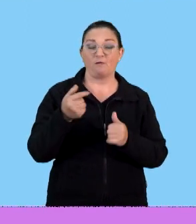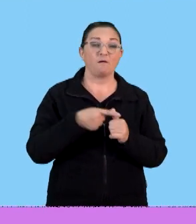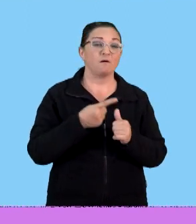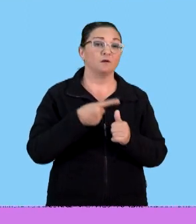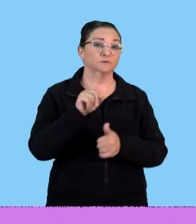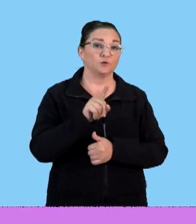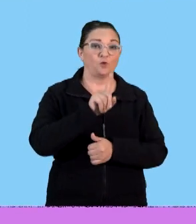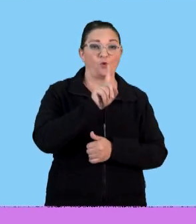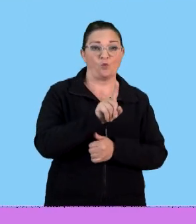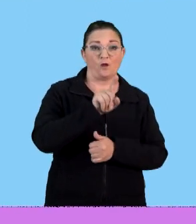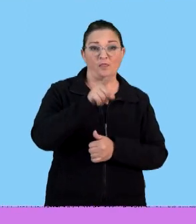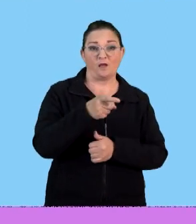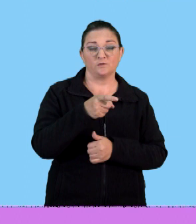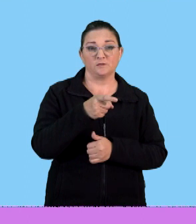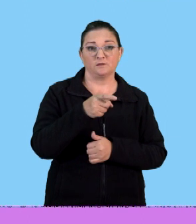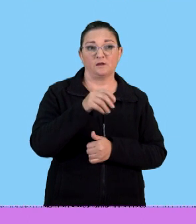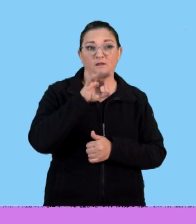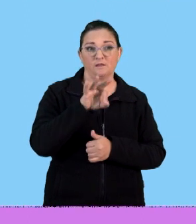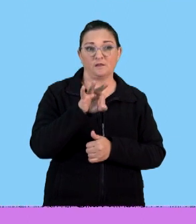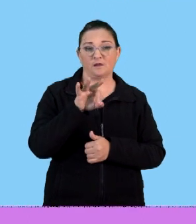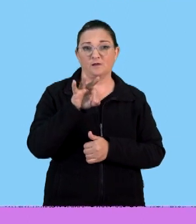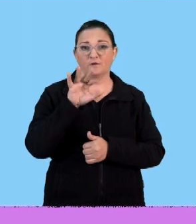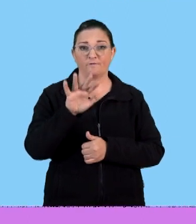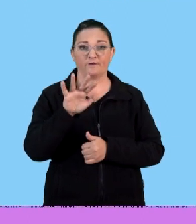220. So this will give us